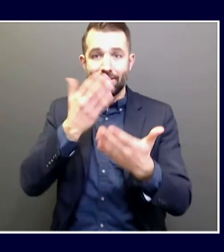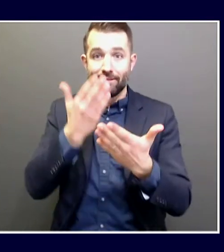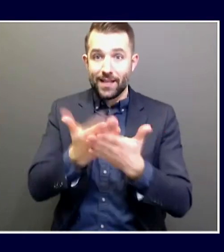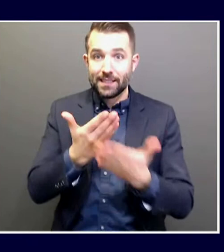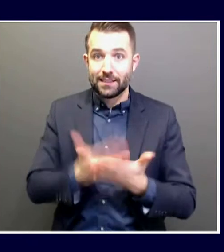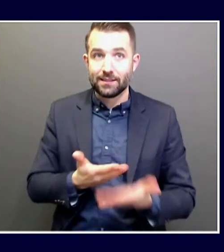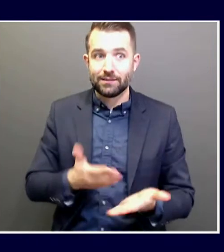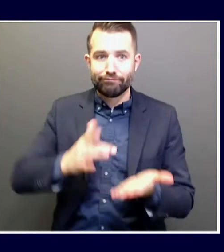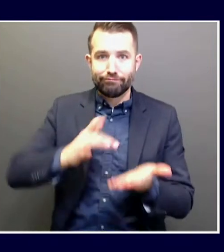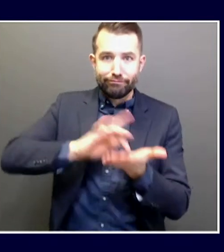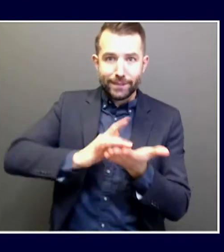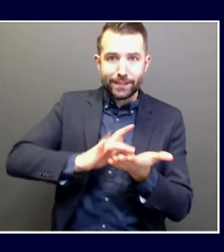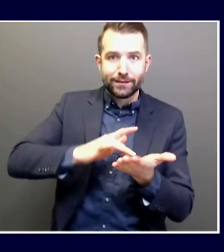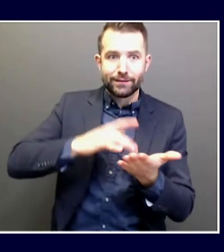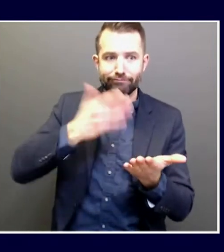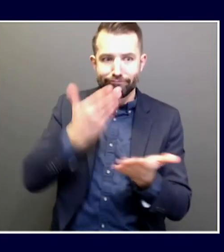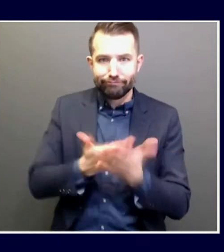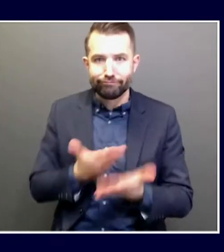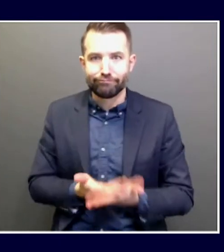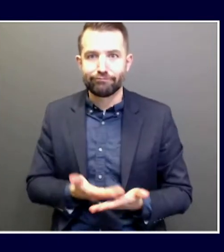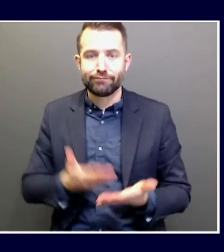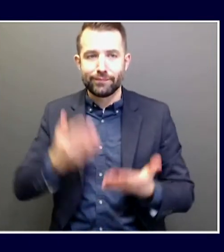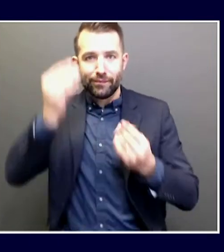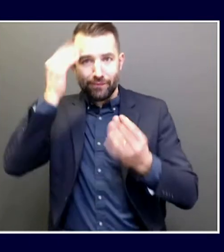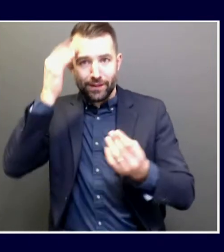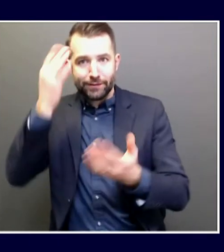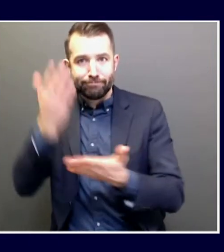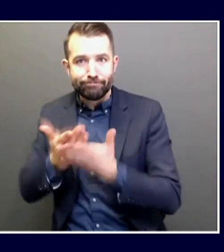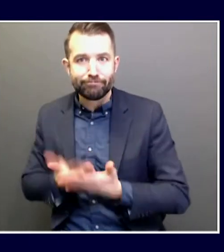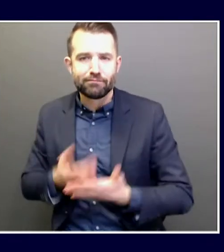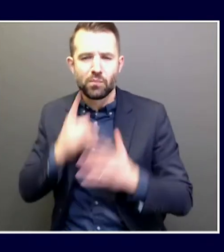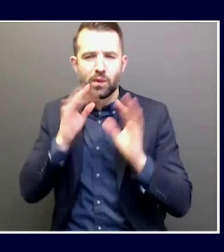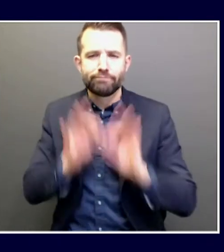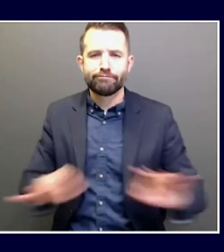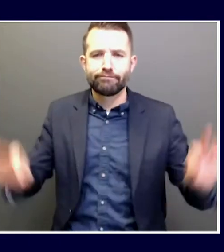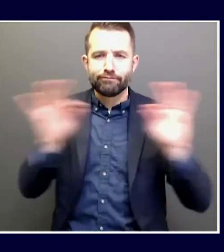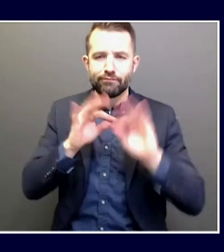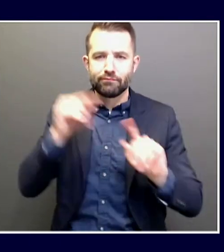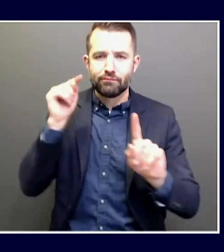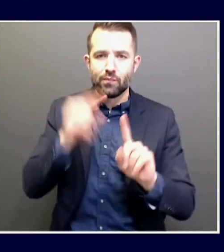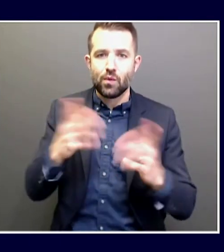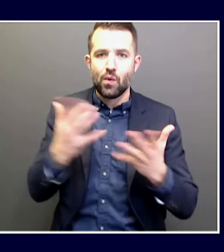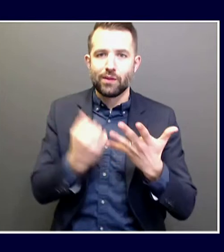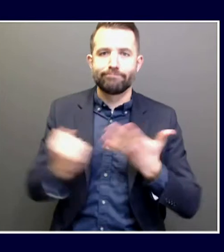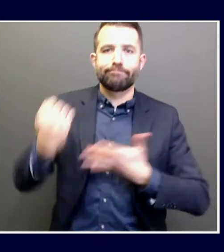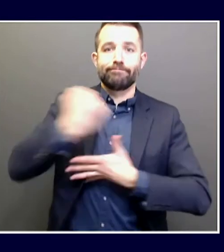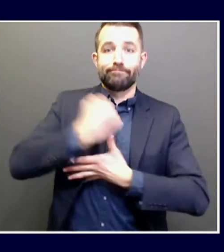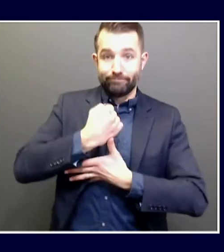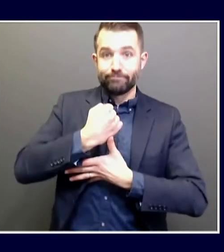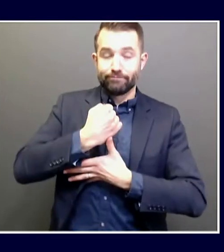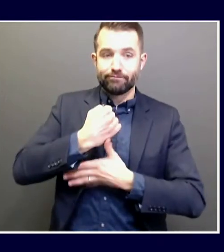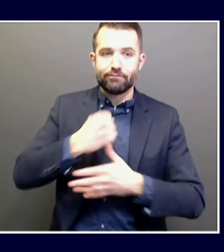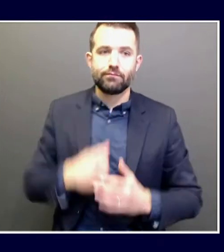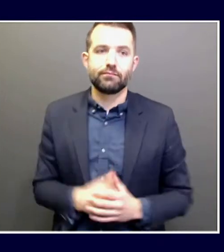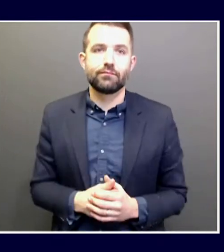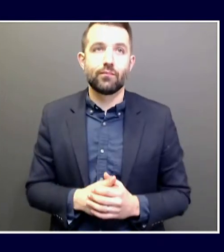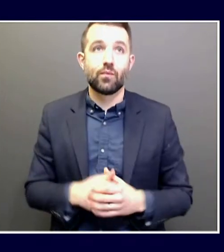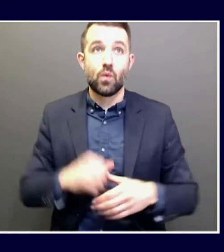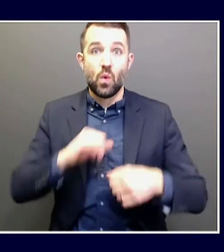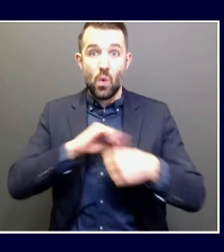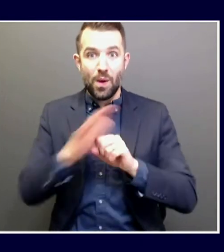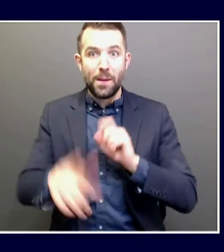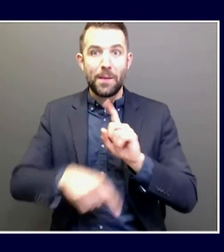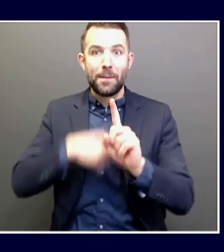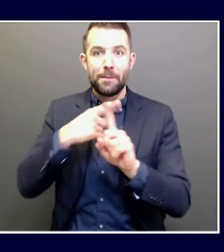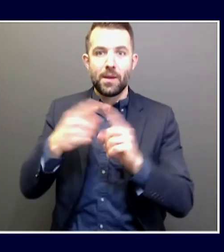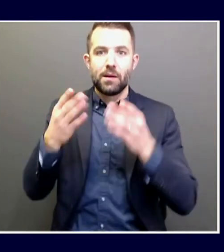clearly matters a lot in this COVID-19 pandemic, if not in other areas of our public life. So we continue to